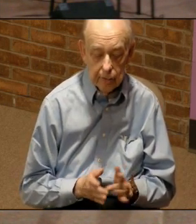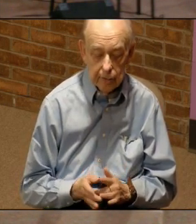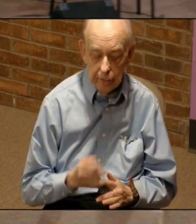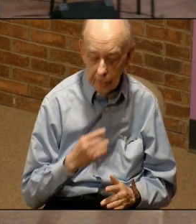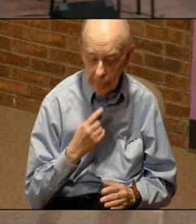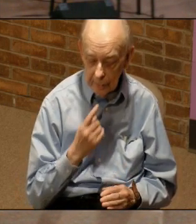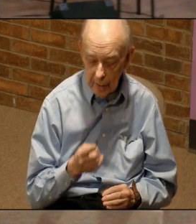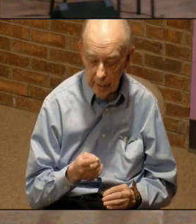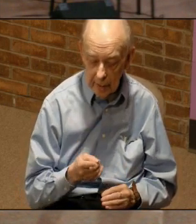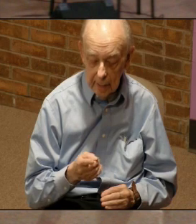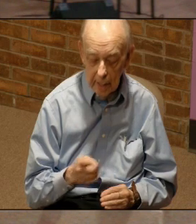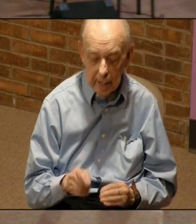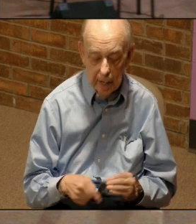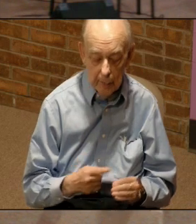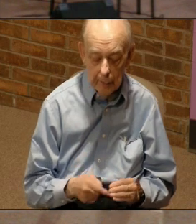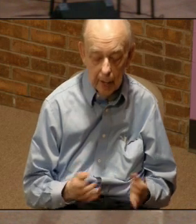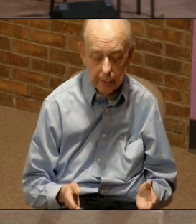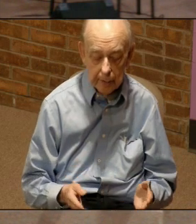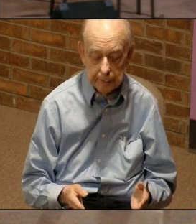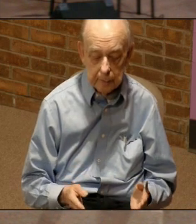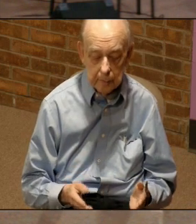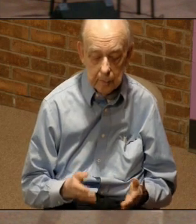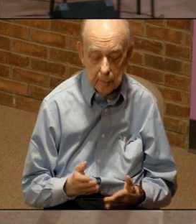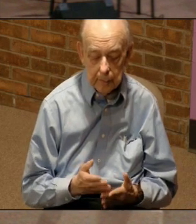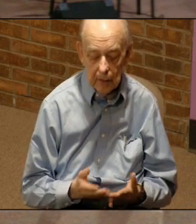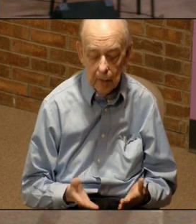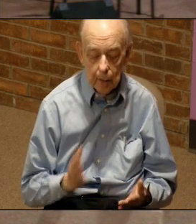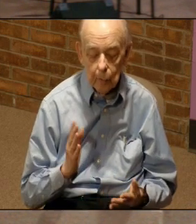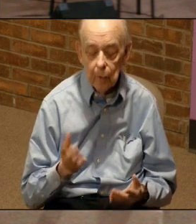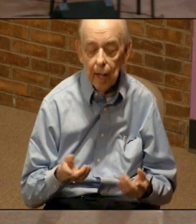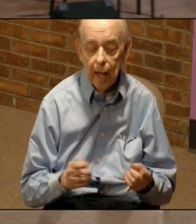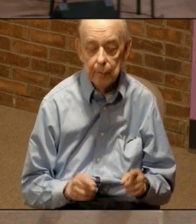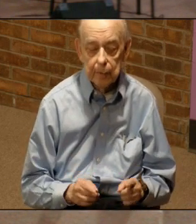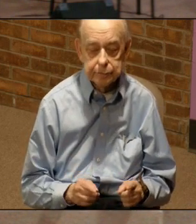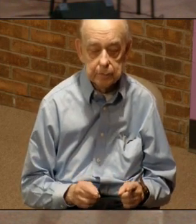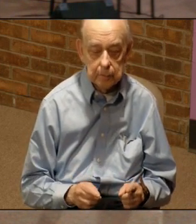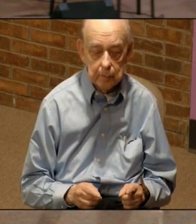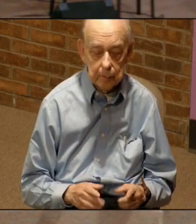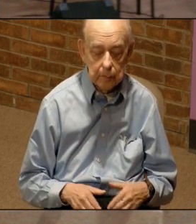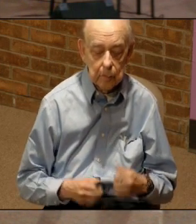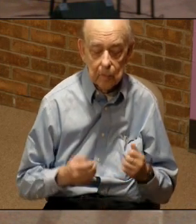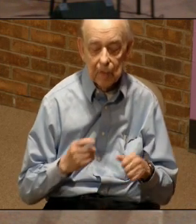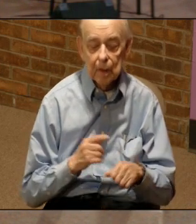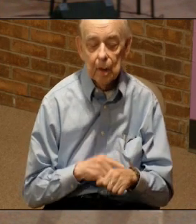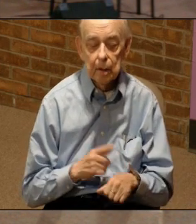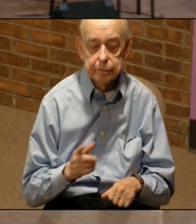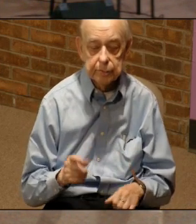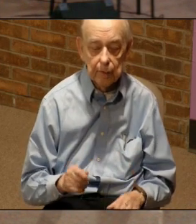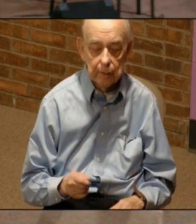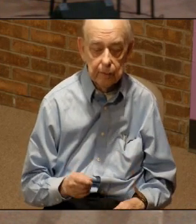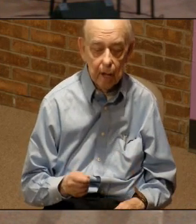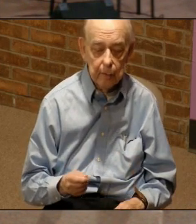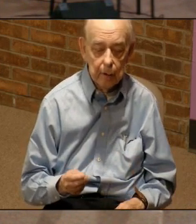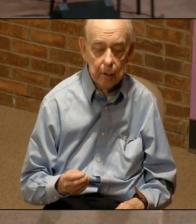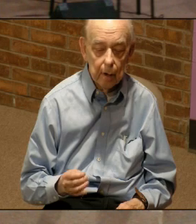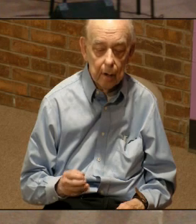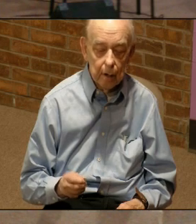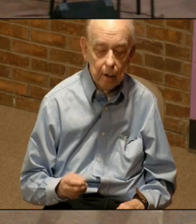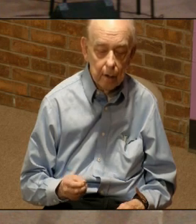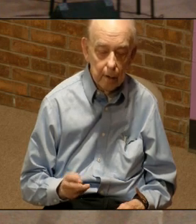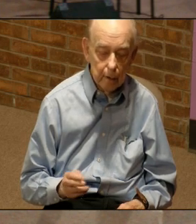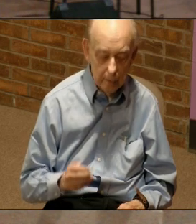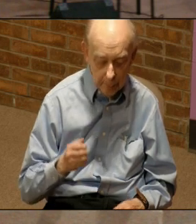about. Some of these things are going to occur in the lifetime of John.